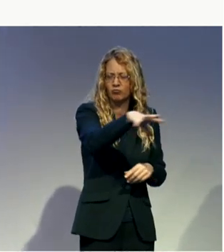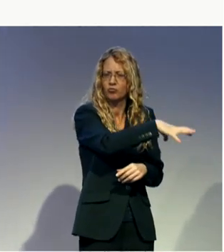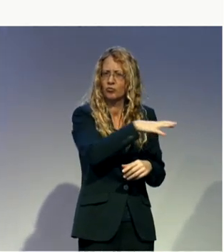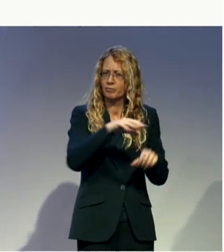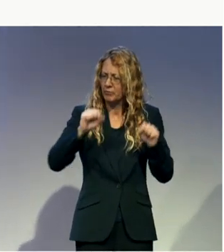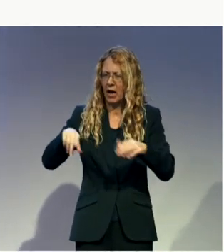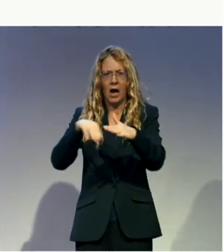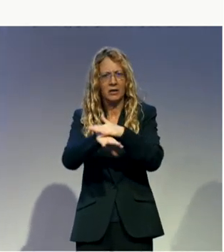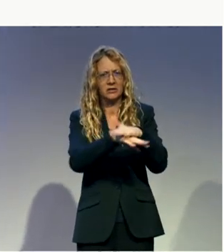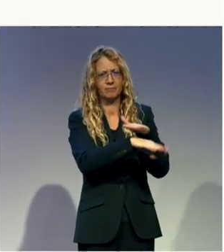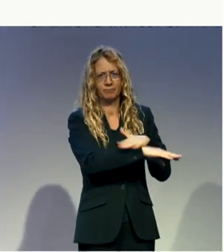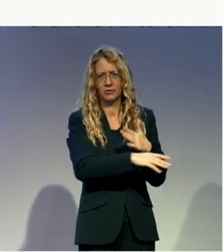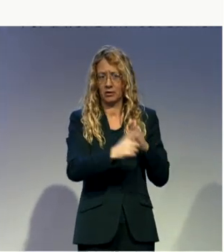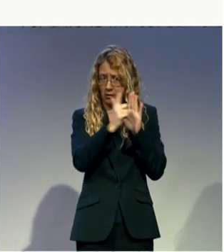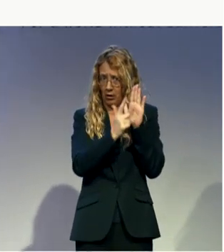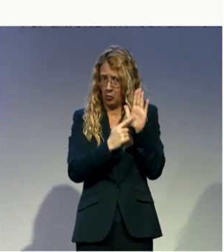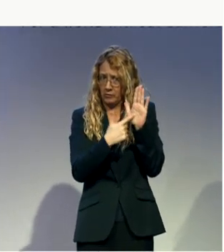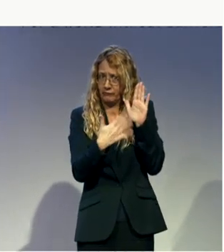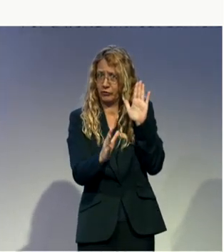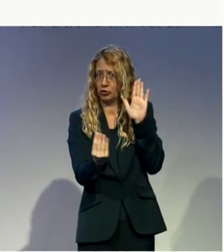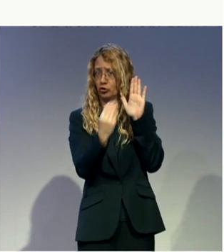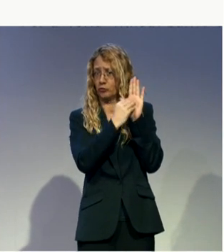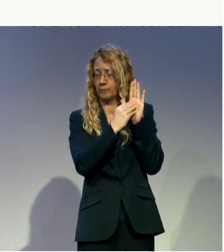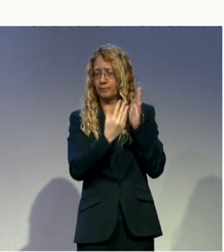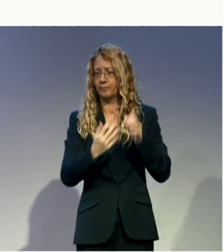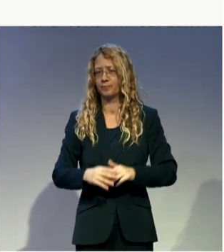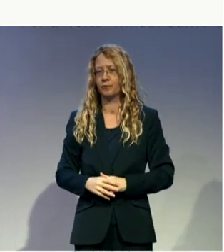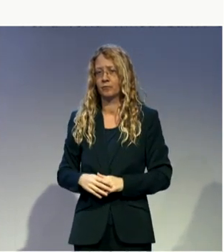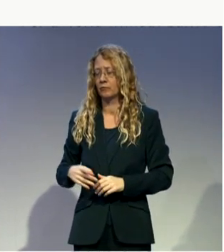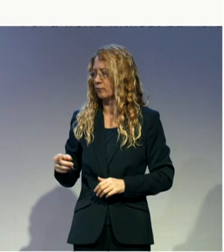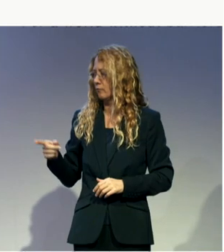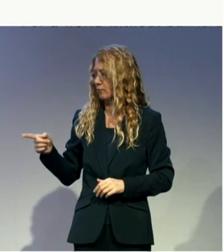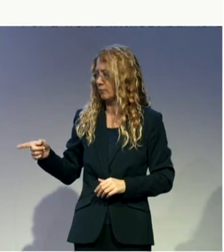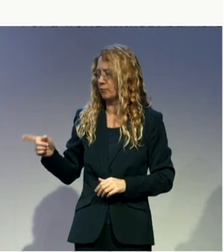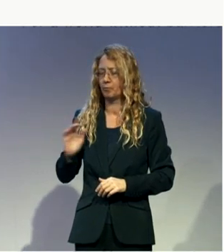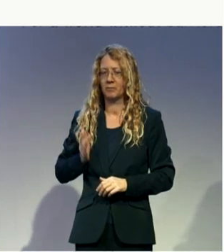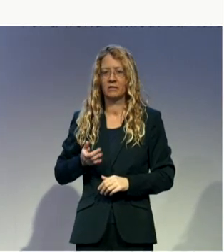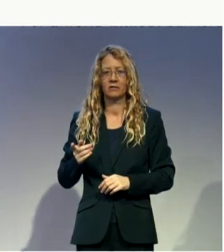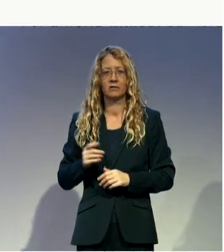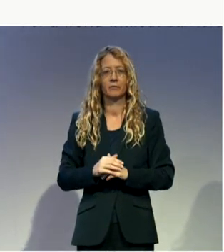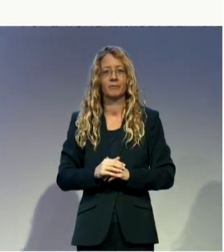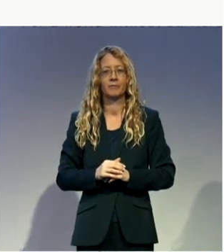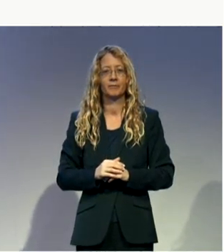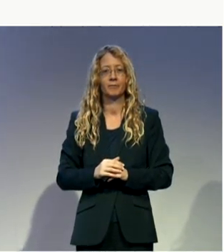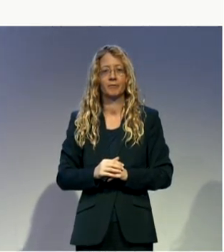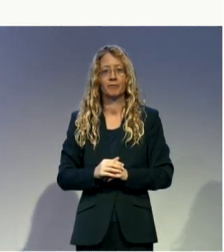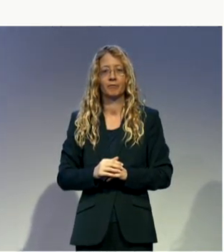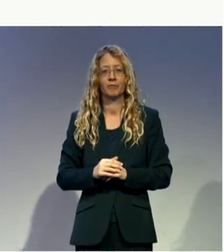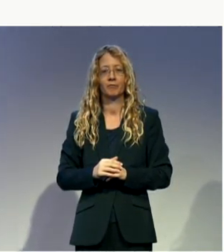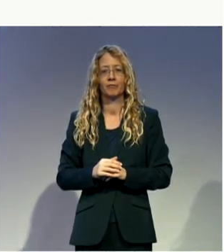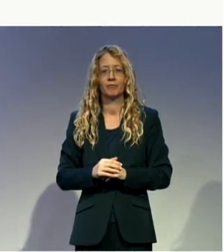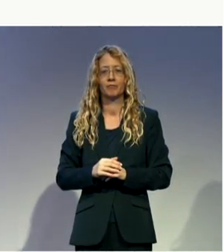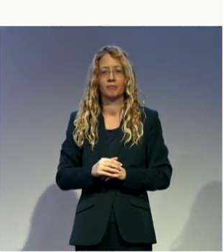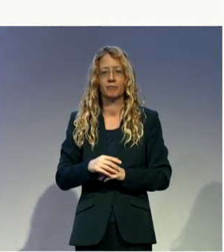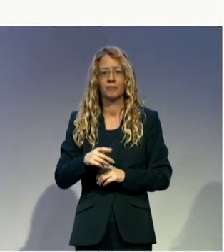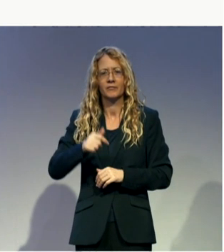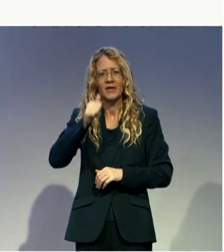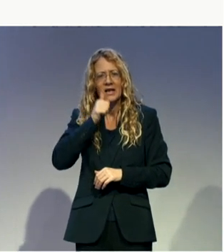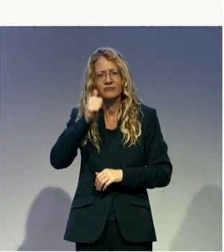So for this daily news service, the Ministry for Social Affairs is funding it, but also